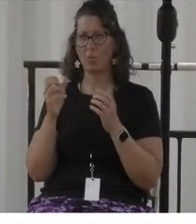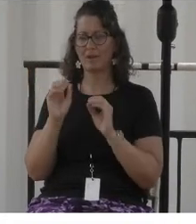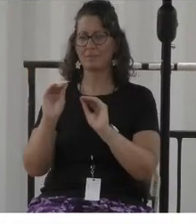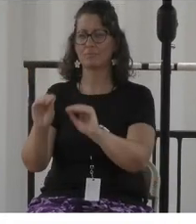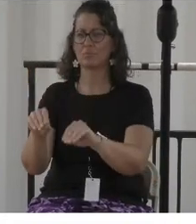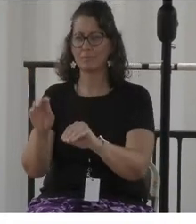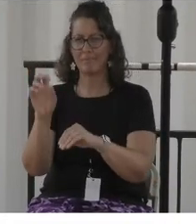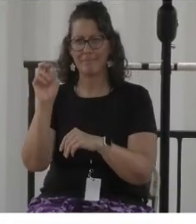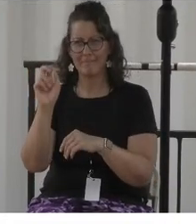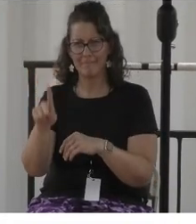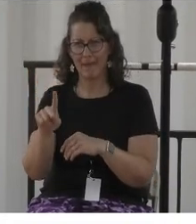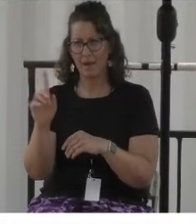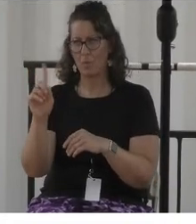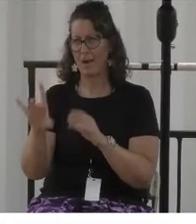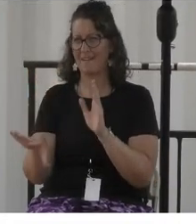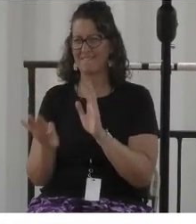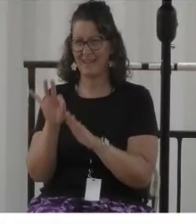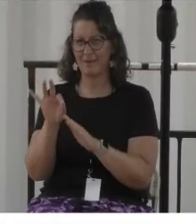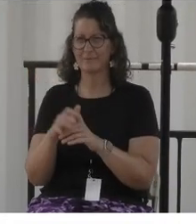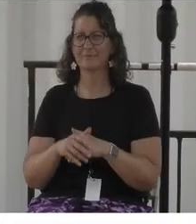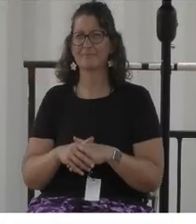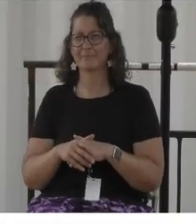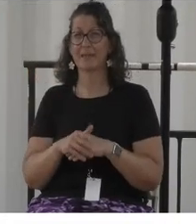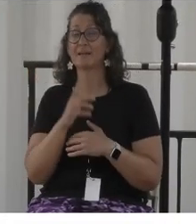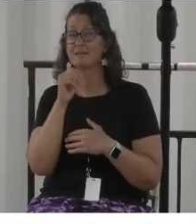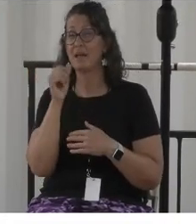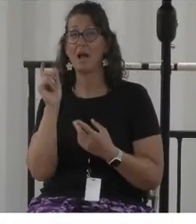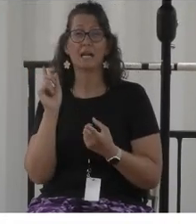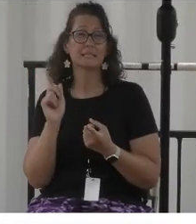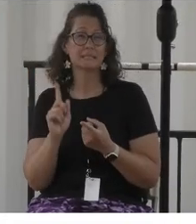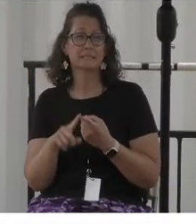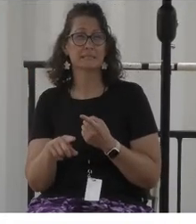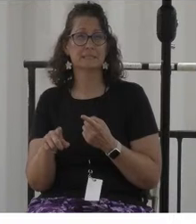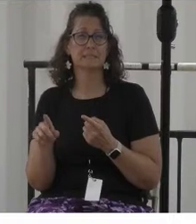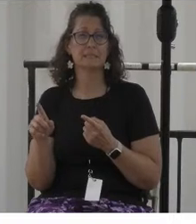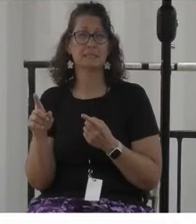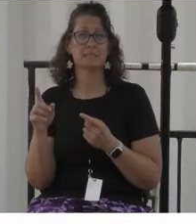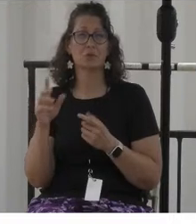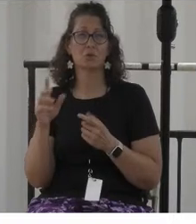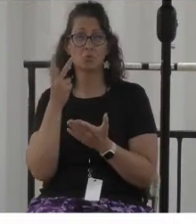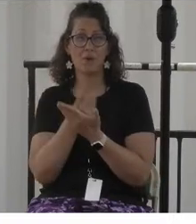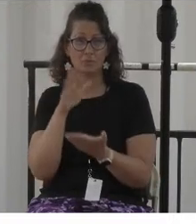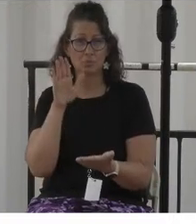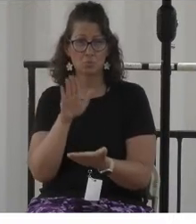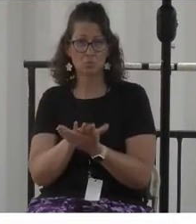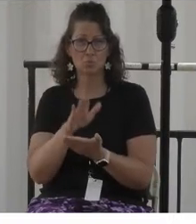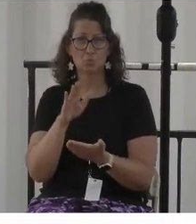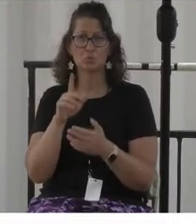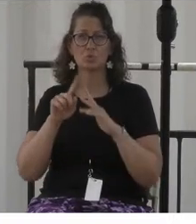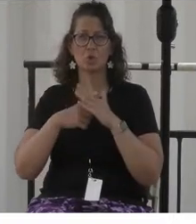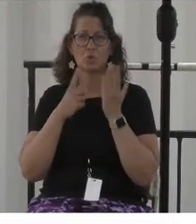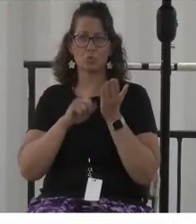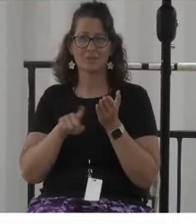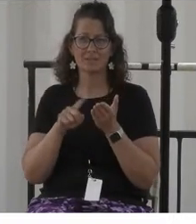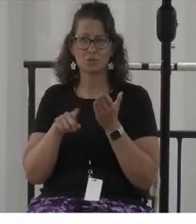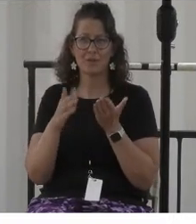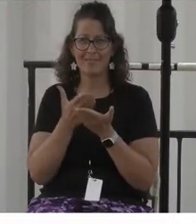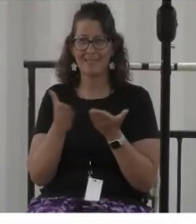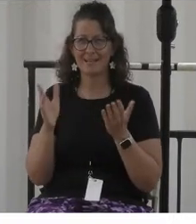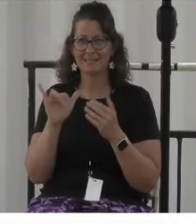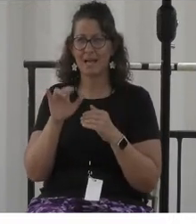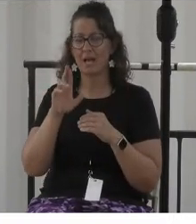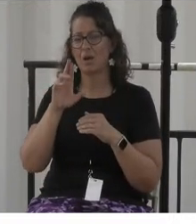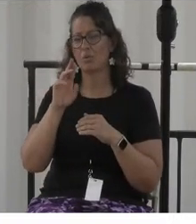them to where I found them. And it wasn't until basically going back to graduate school and starting to research things like remote